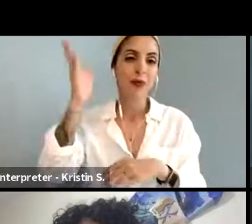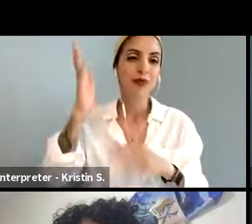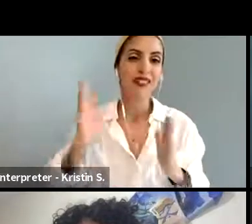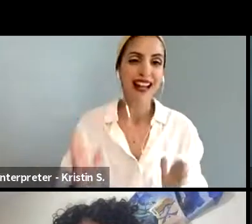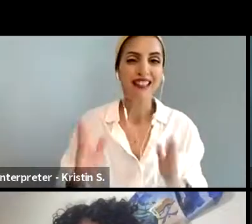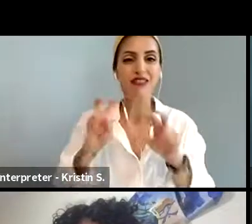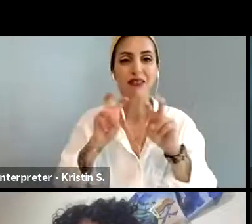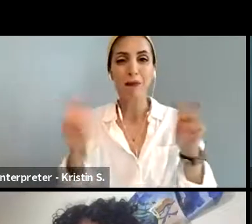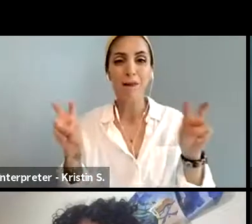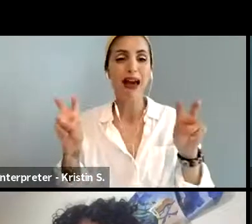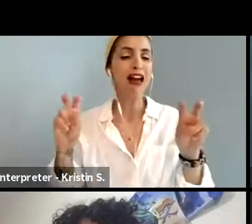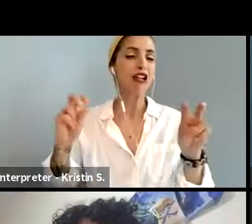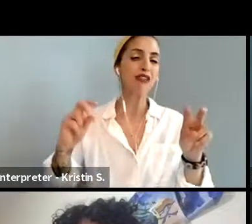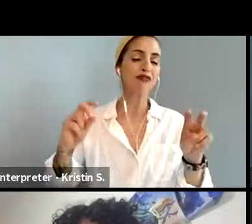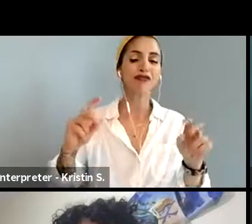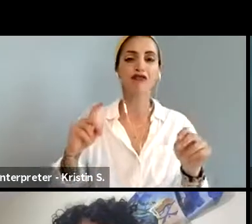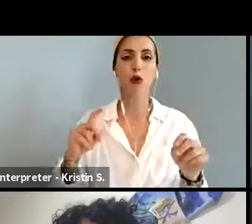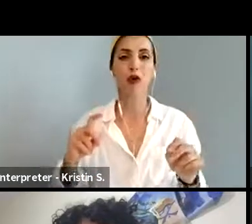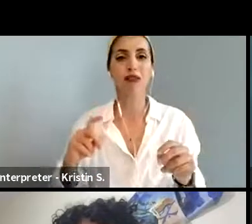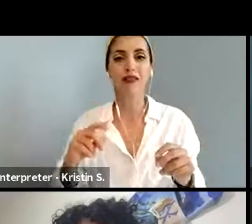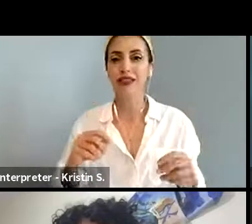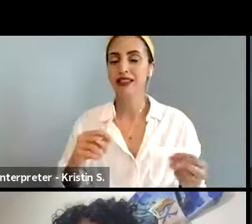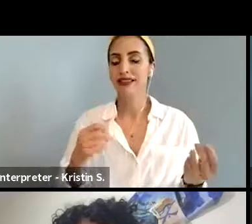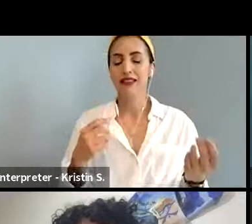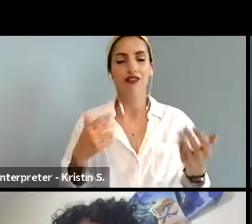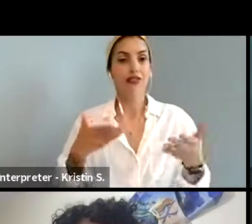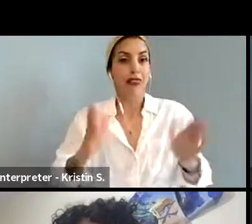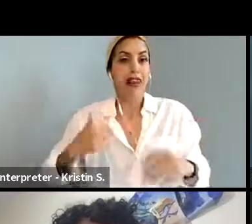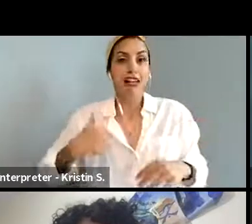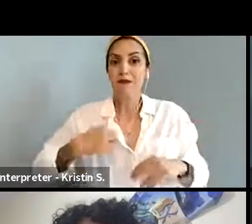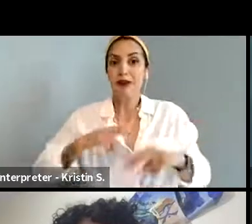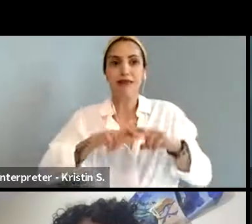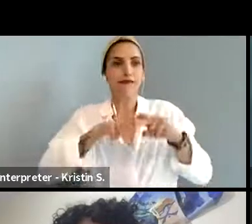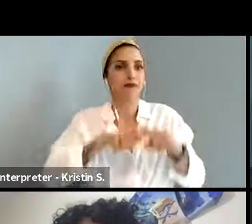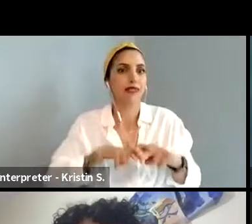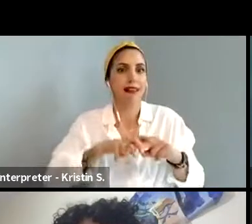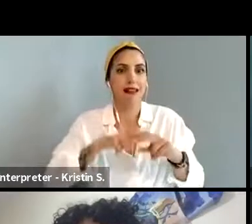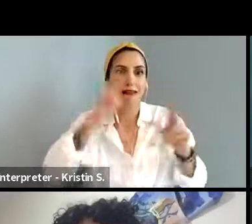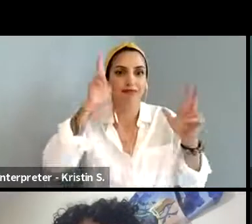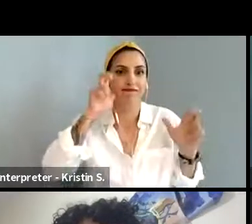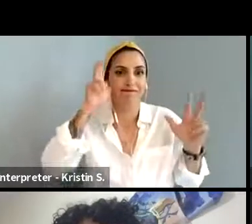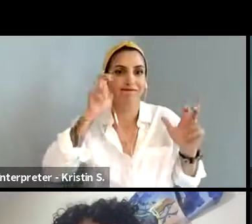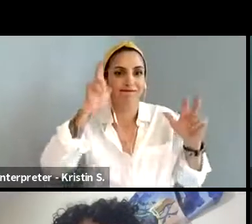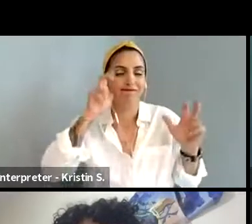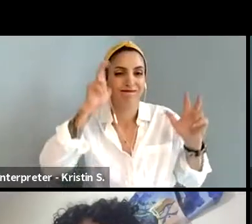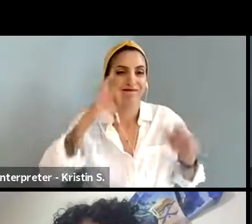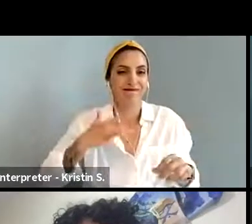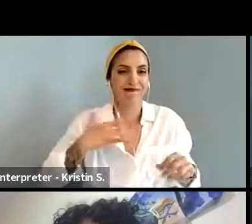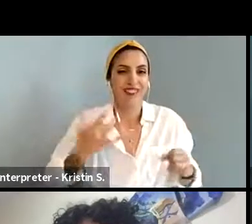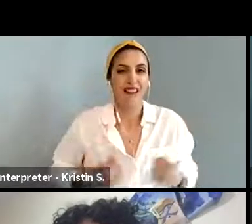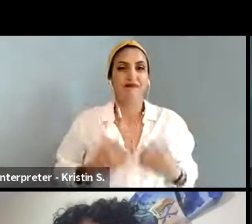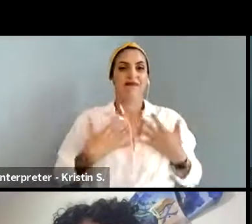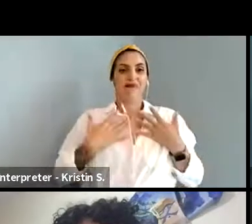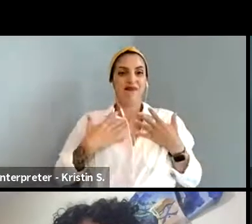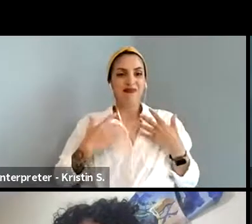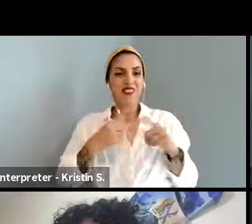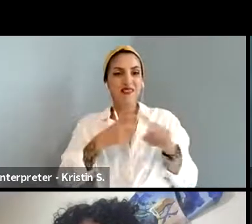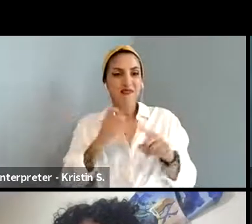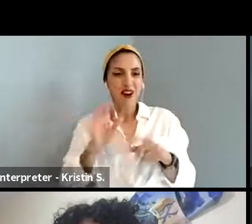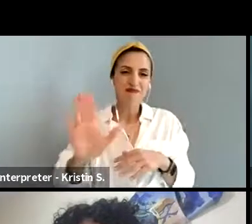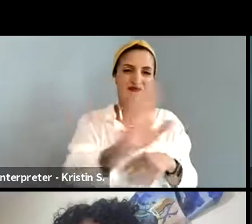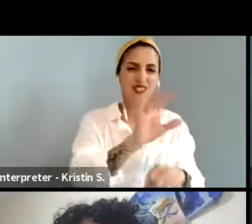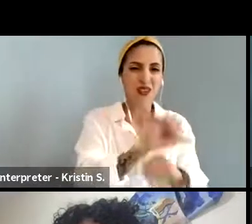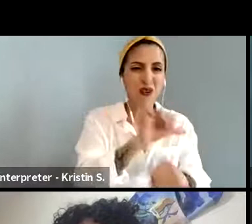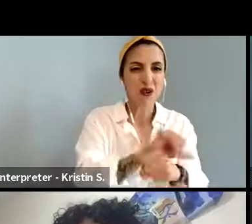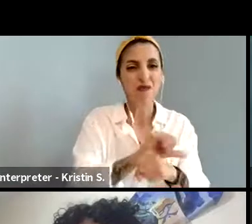me and letting me just sit in and listen and be inspired by everything that you're thinking and doing and building